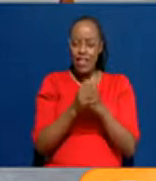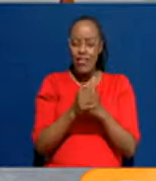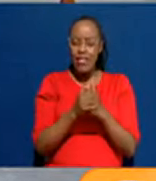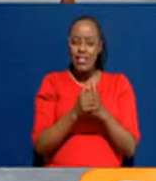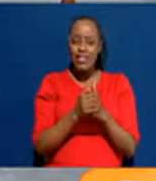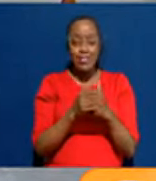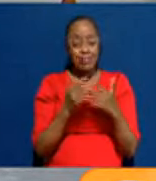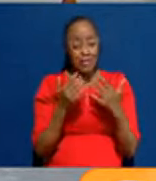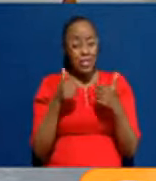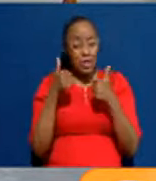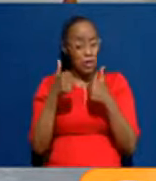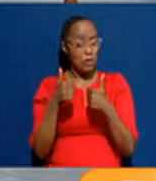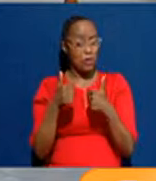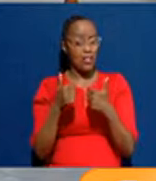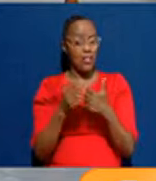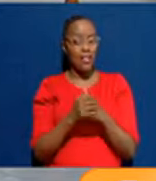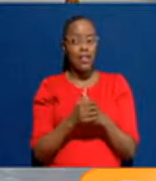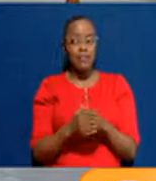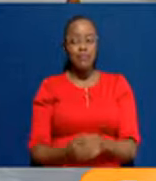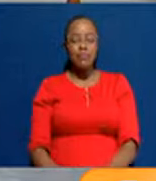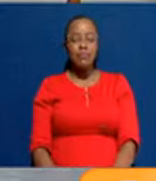Conquer me. Conquer me thing.